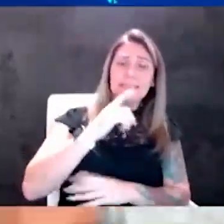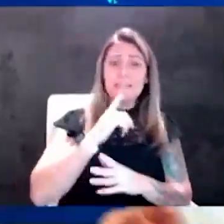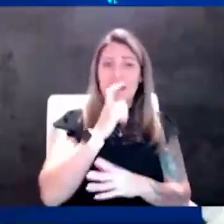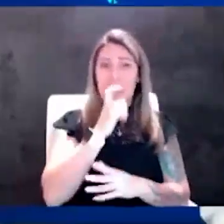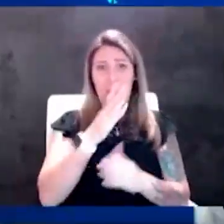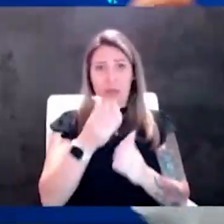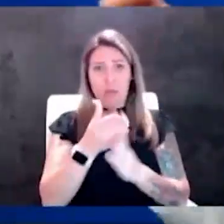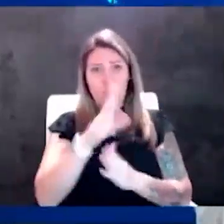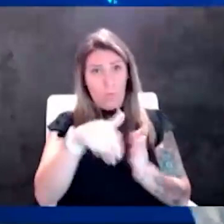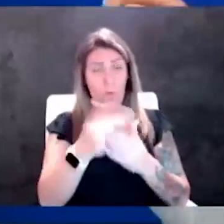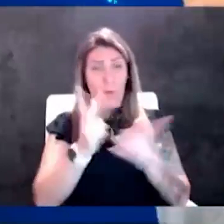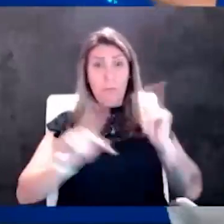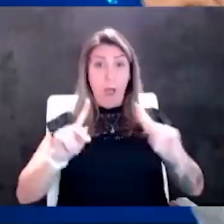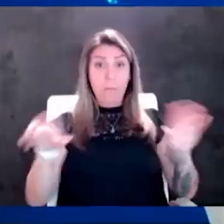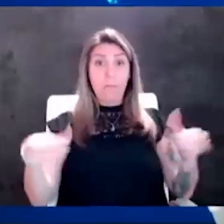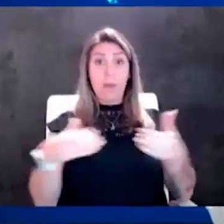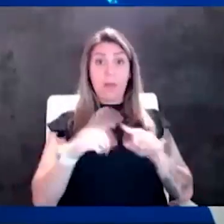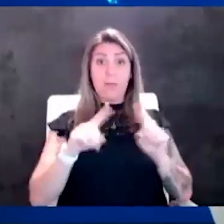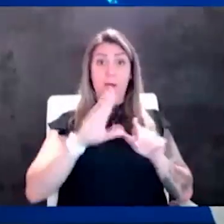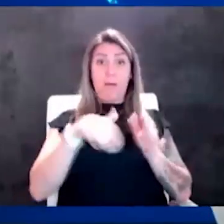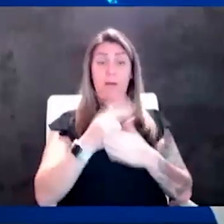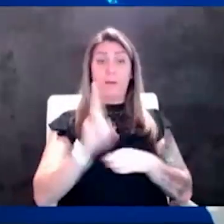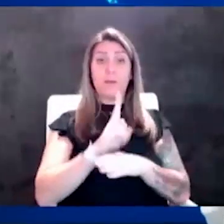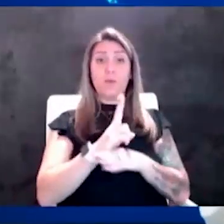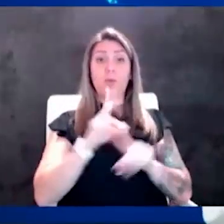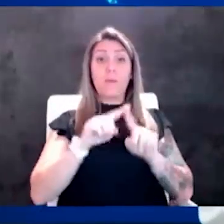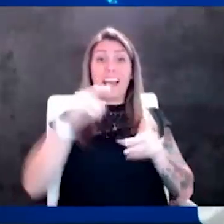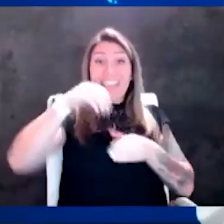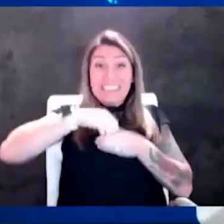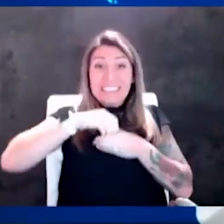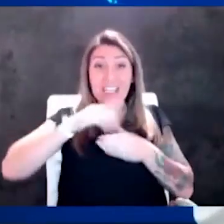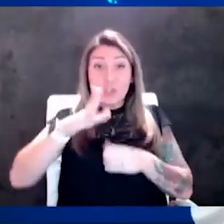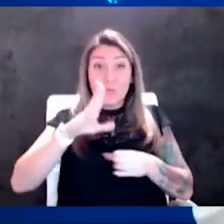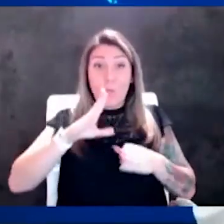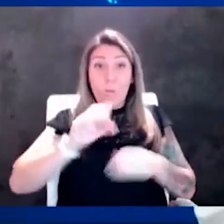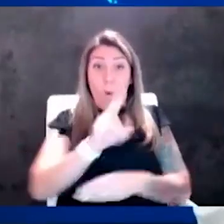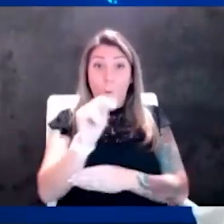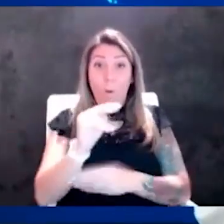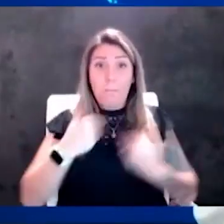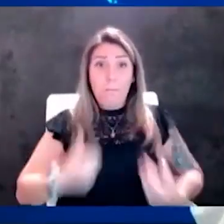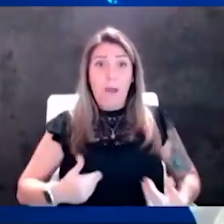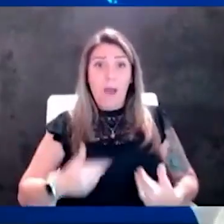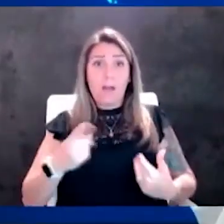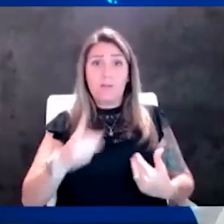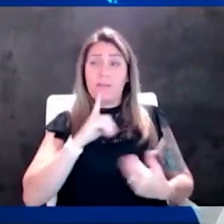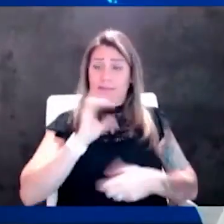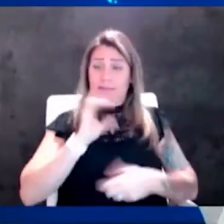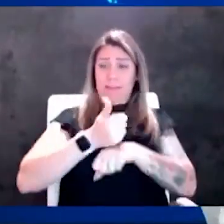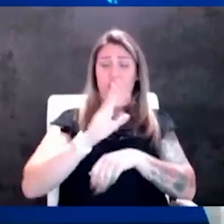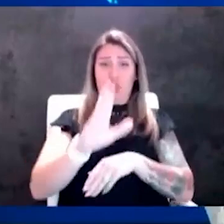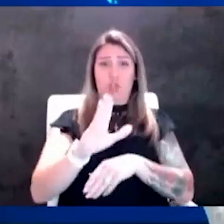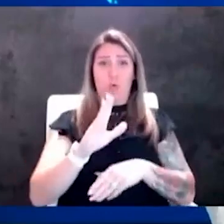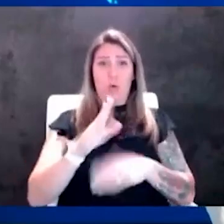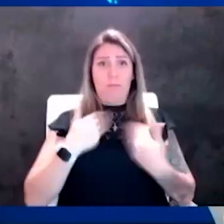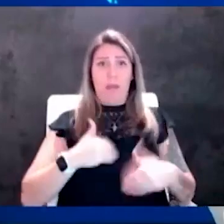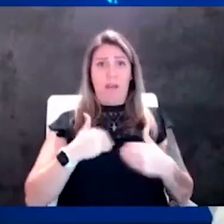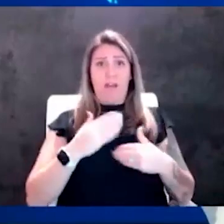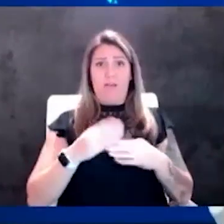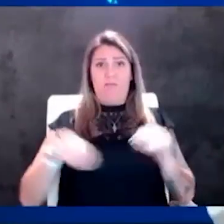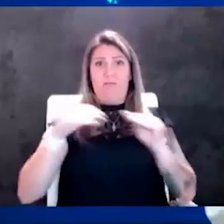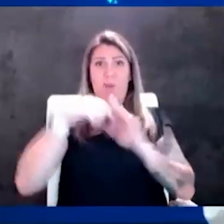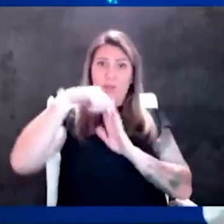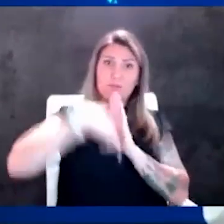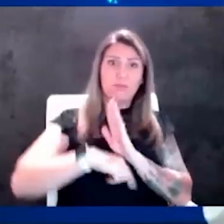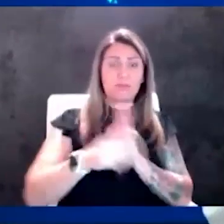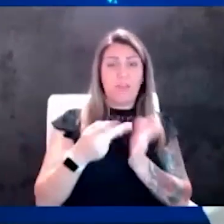all use it, you could create it in yourself. And I think that's the other part. You can set yourself up for further failure if you're someone who says, I got to